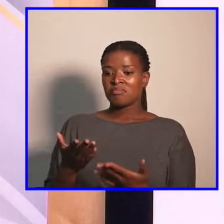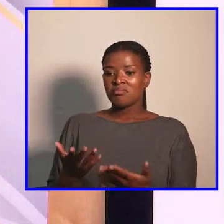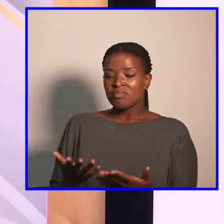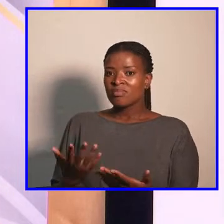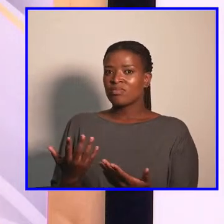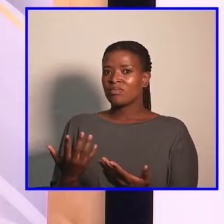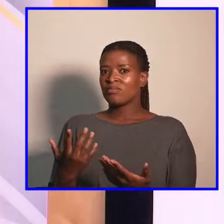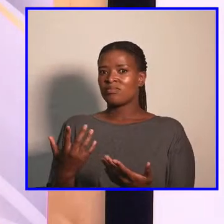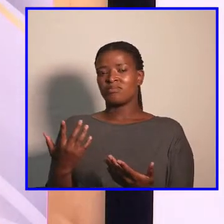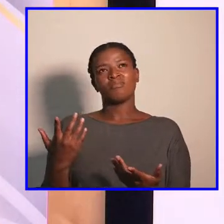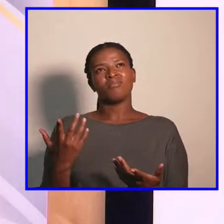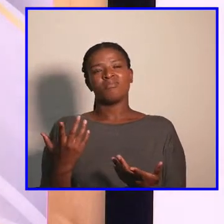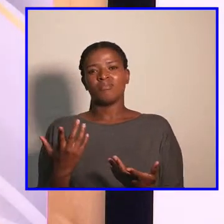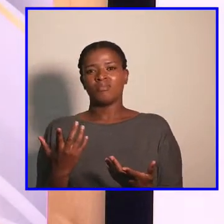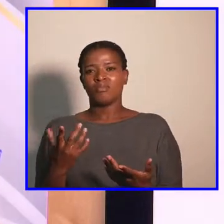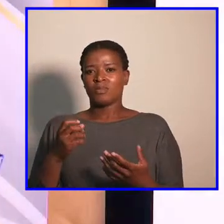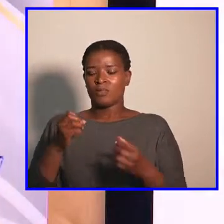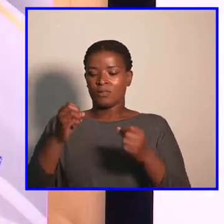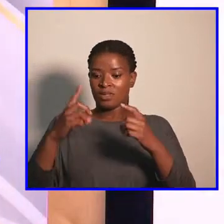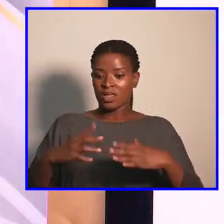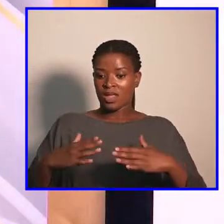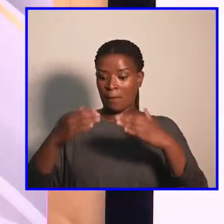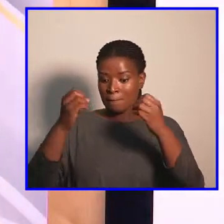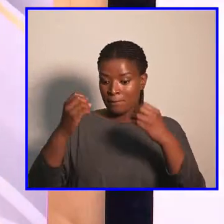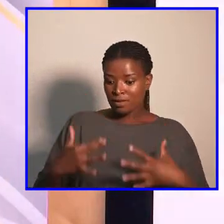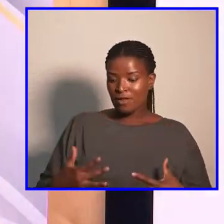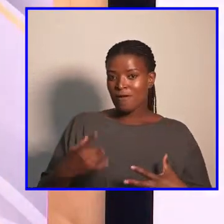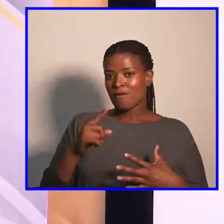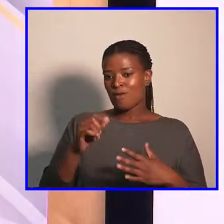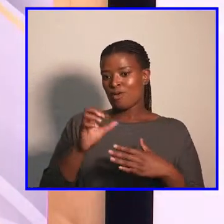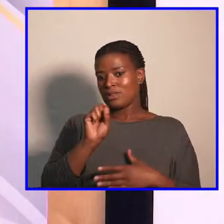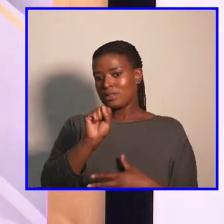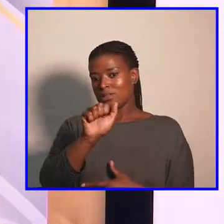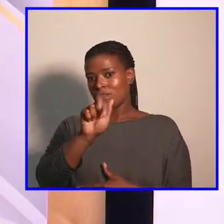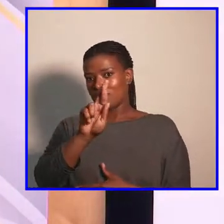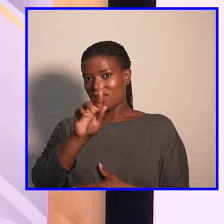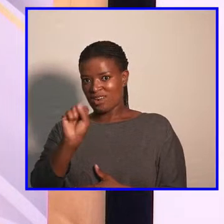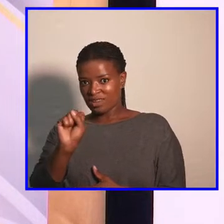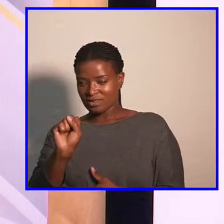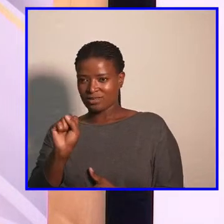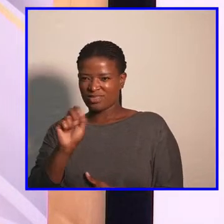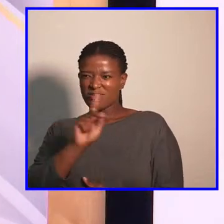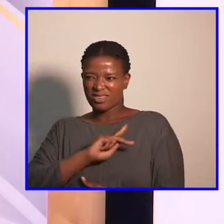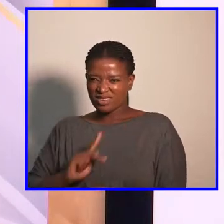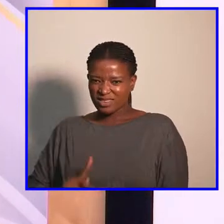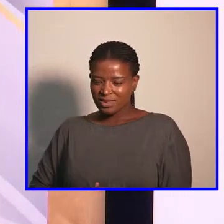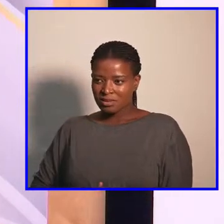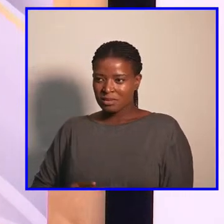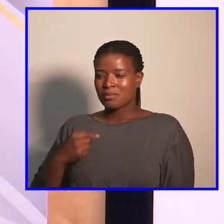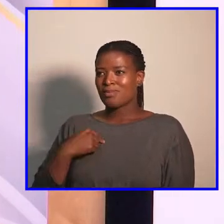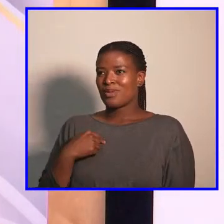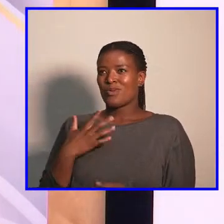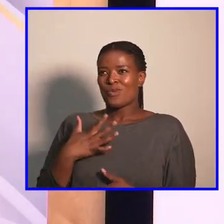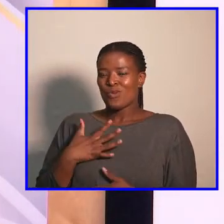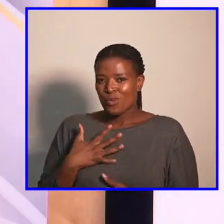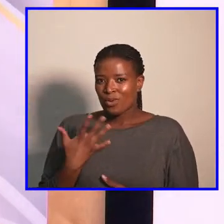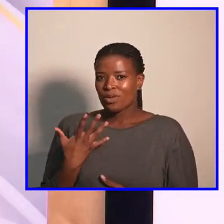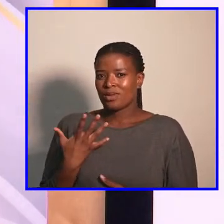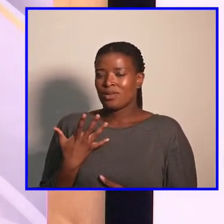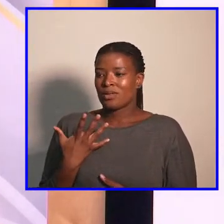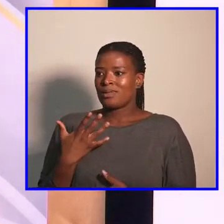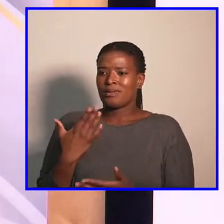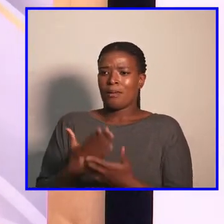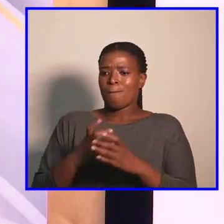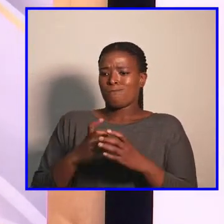where, as the Commissioner of SARS, Mr. President, I wish we had a much bigger